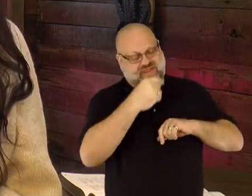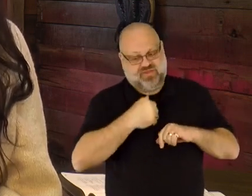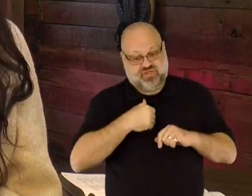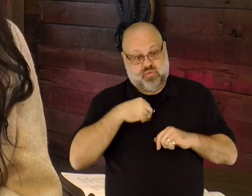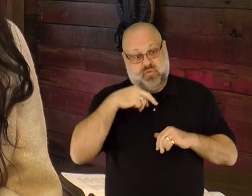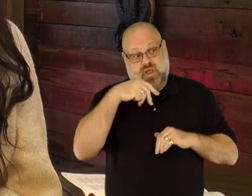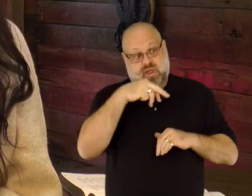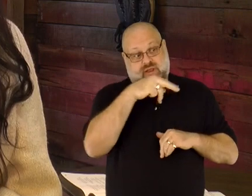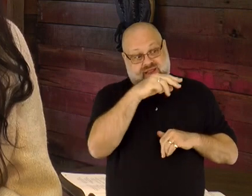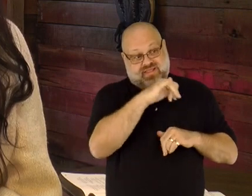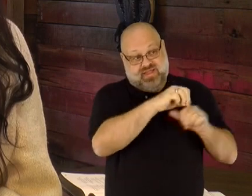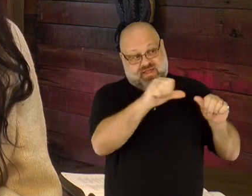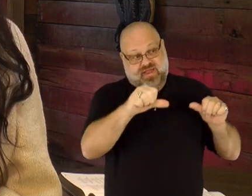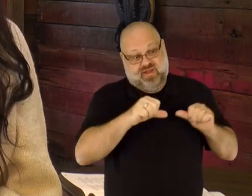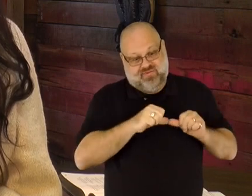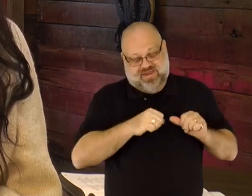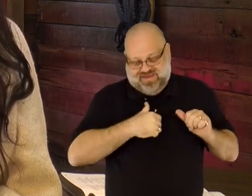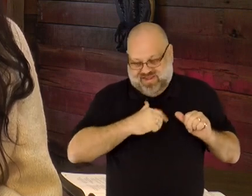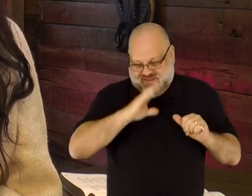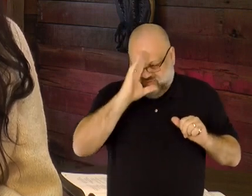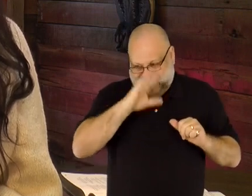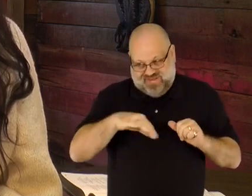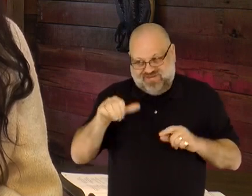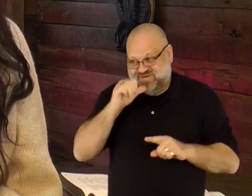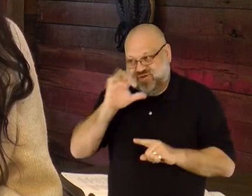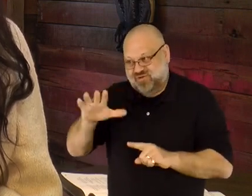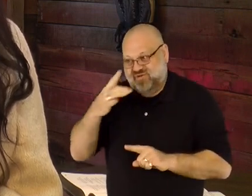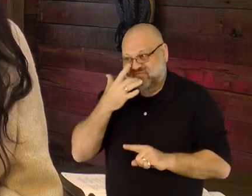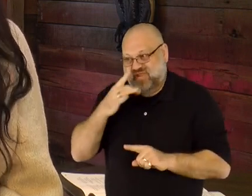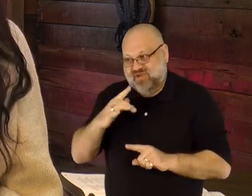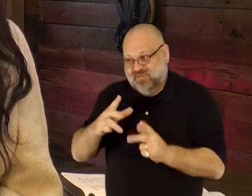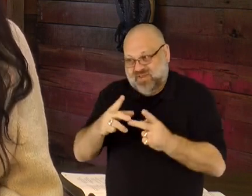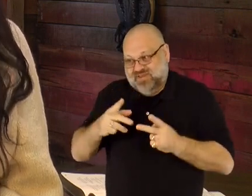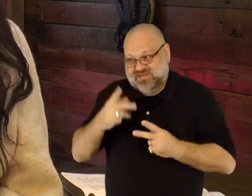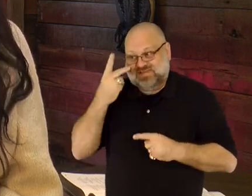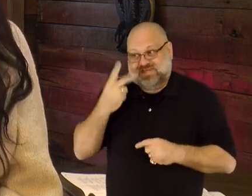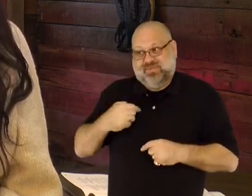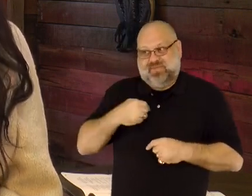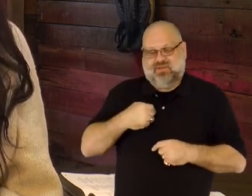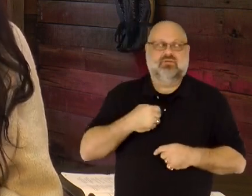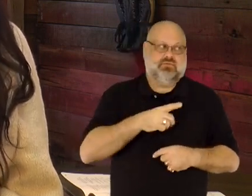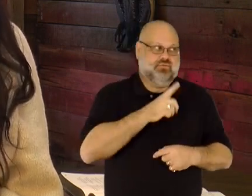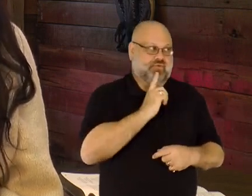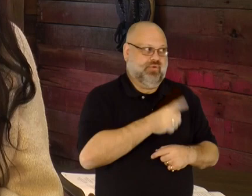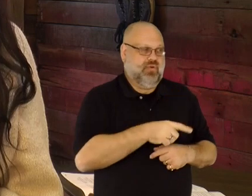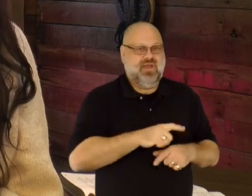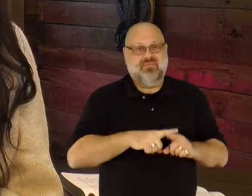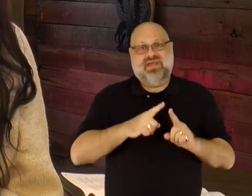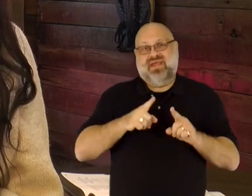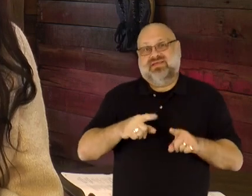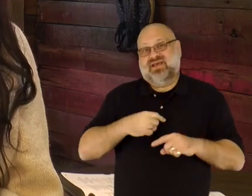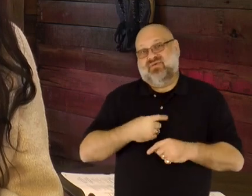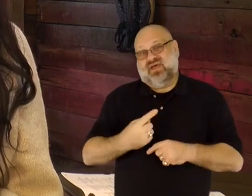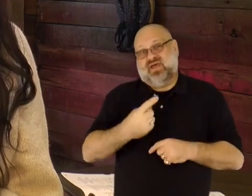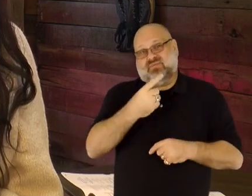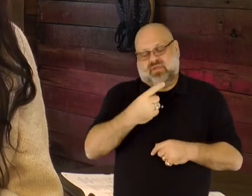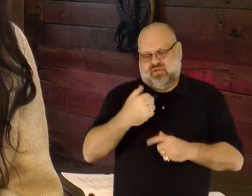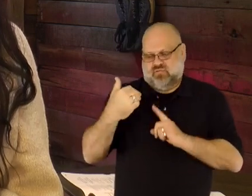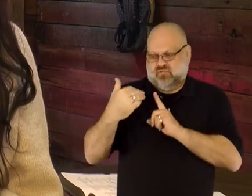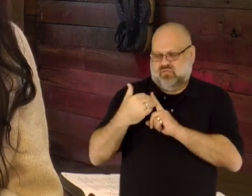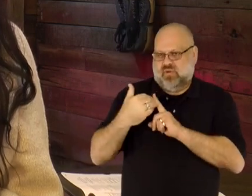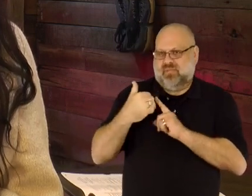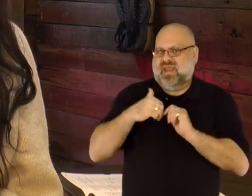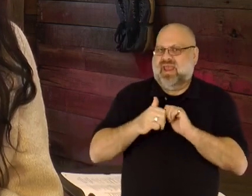And just traversing that space, and I know that's not your favorite place to see me. True. But as I was up there, I was